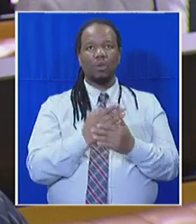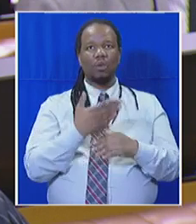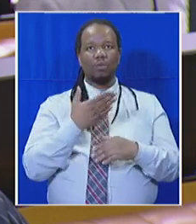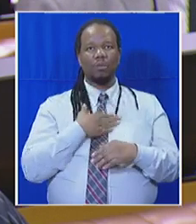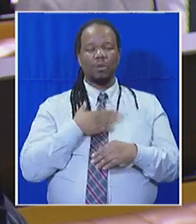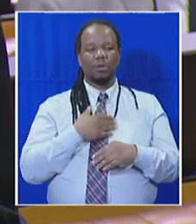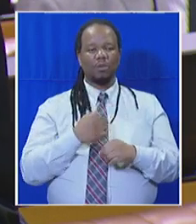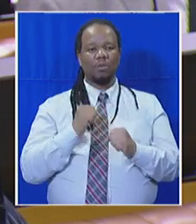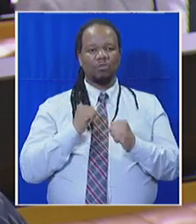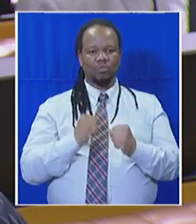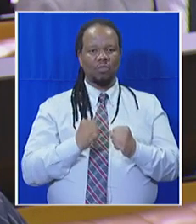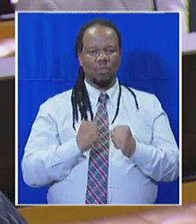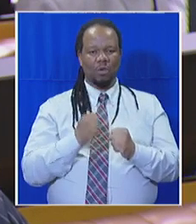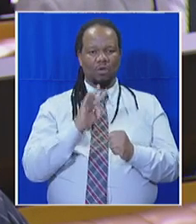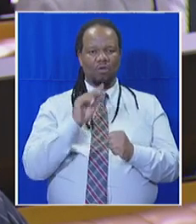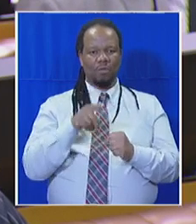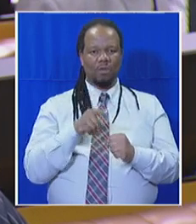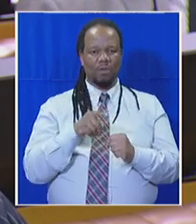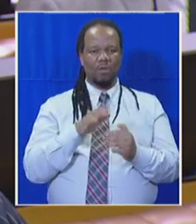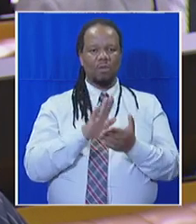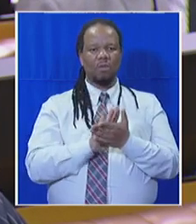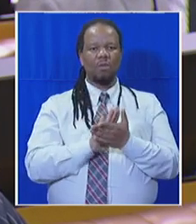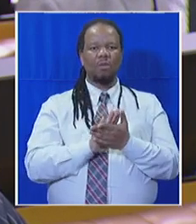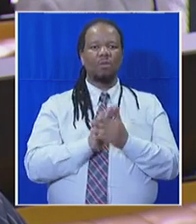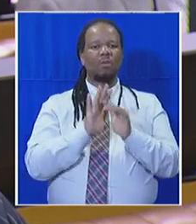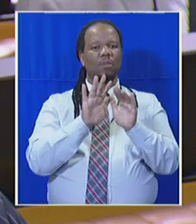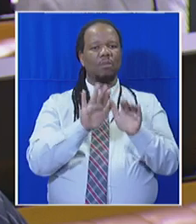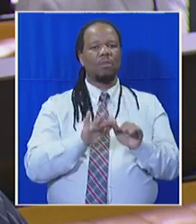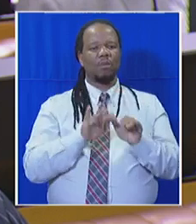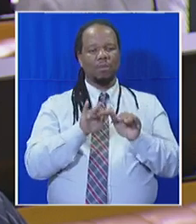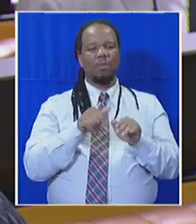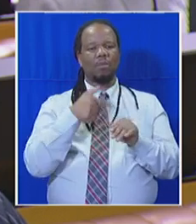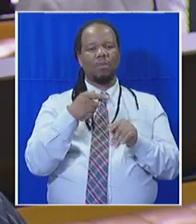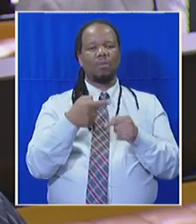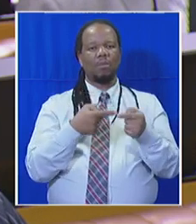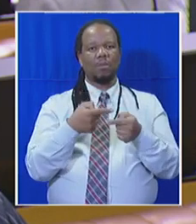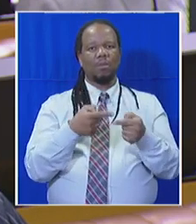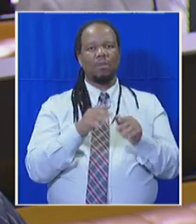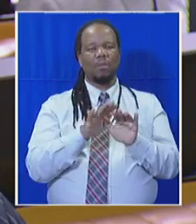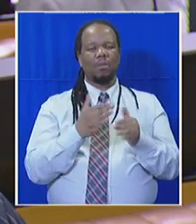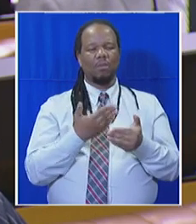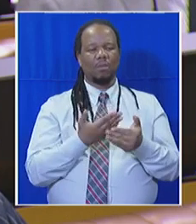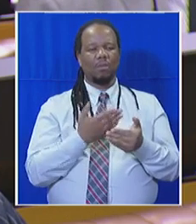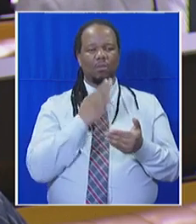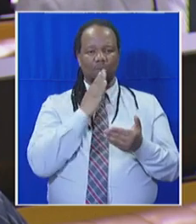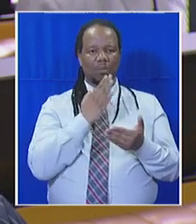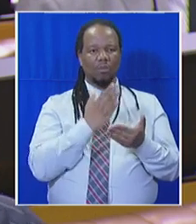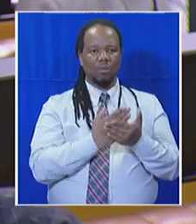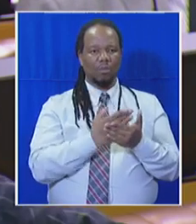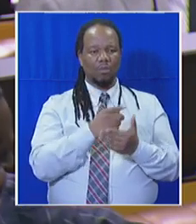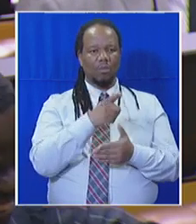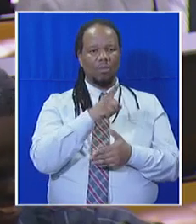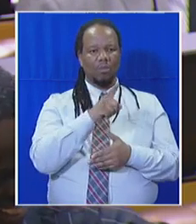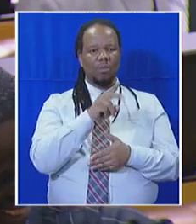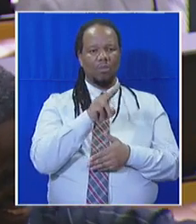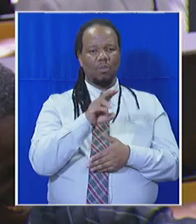very sure, that the House debated its next sitting the democratic imperative to ensure that the 2016